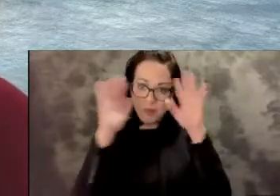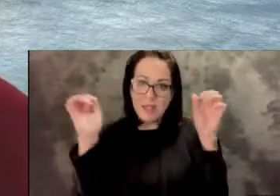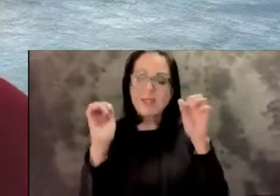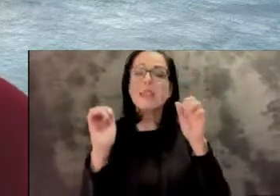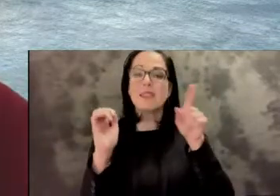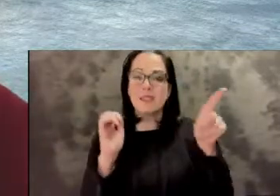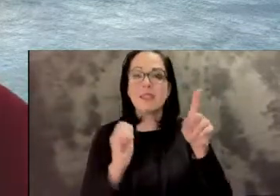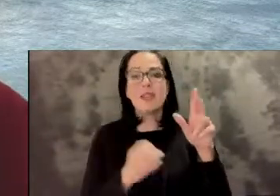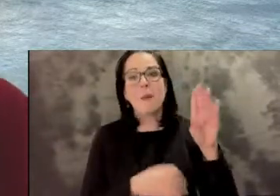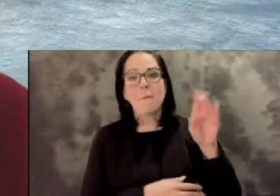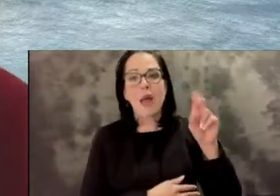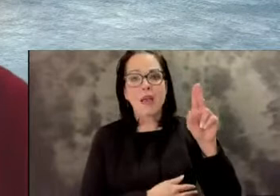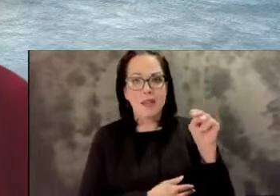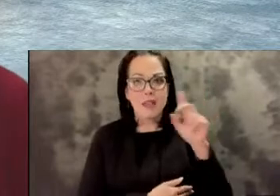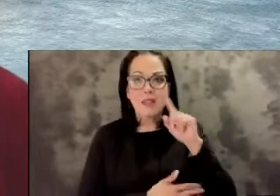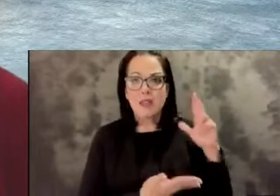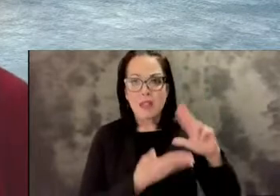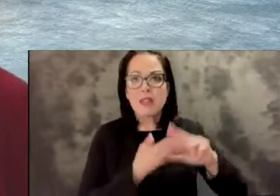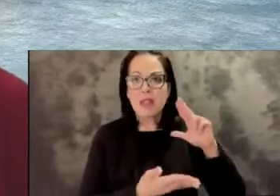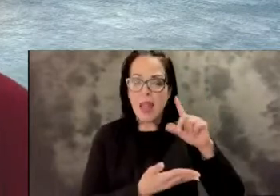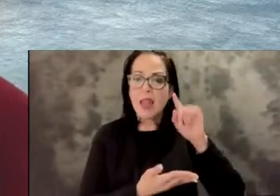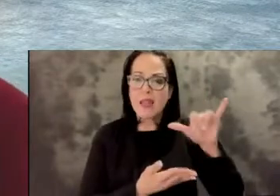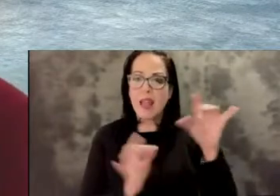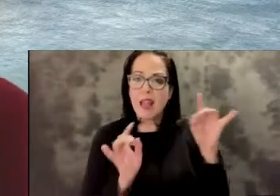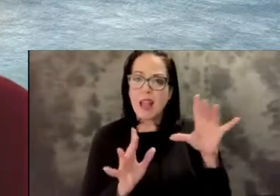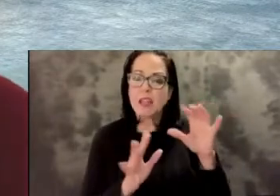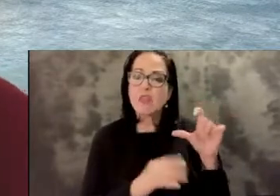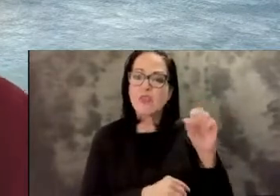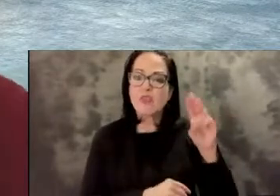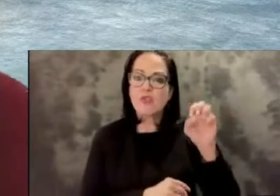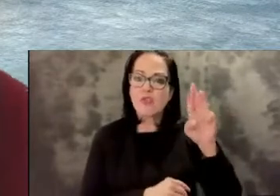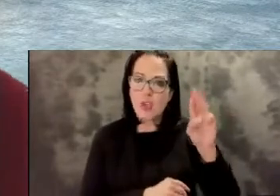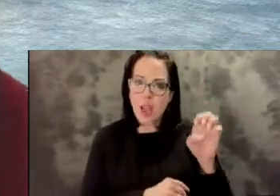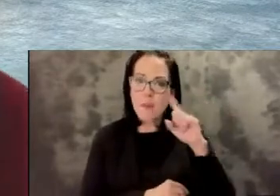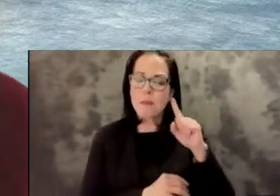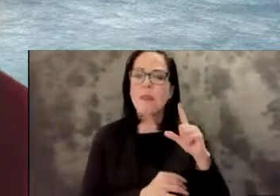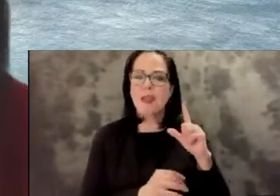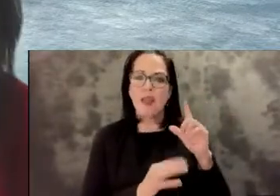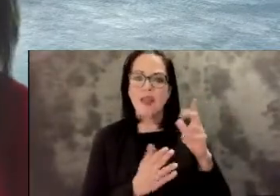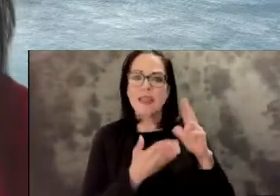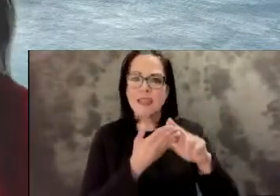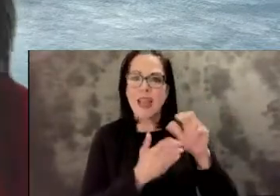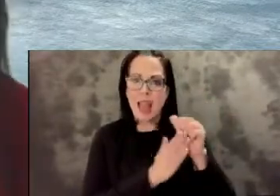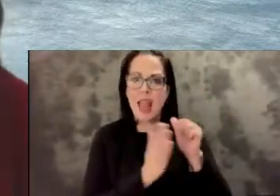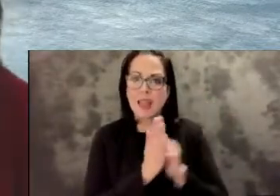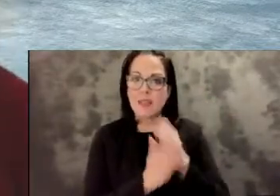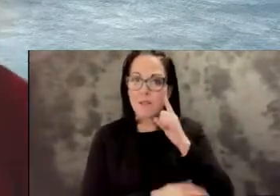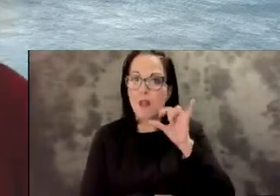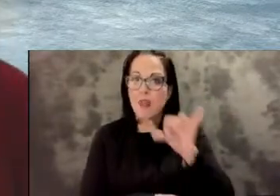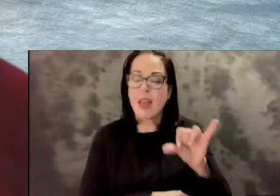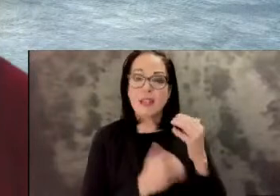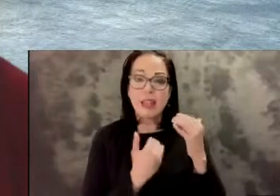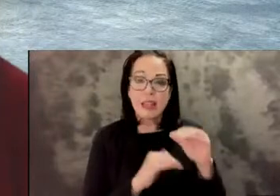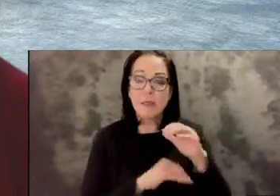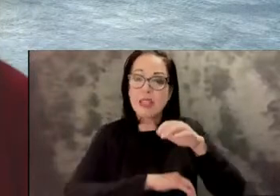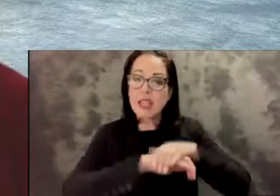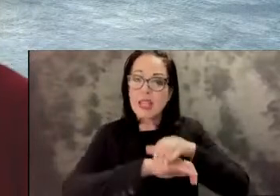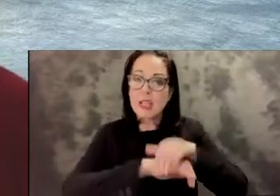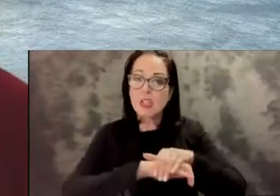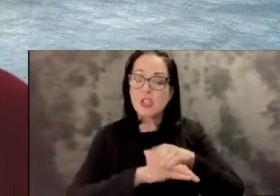Act. As the act is implemented, however, I hope it will ensure equitable access for persons with limited English